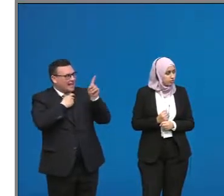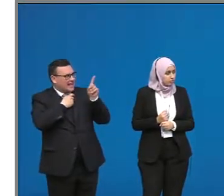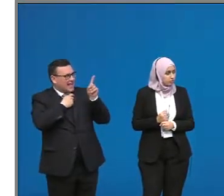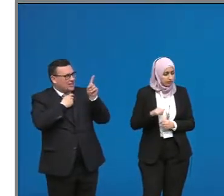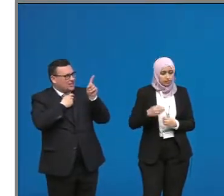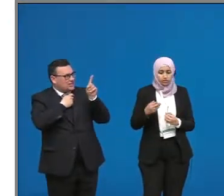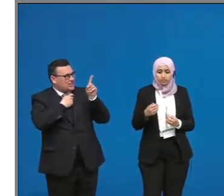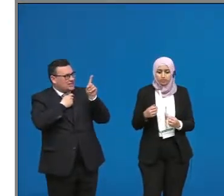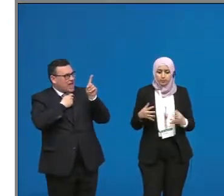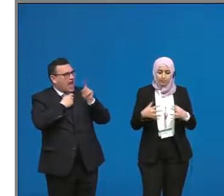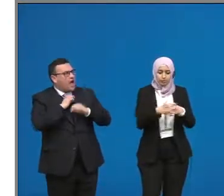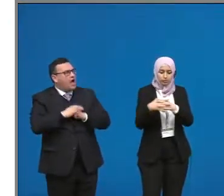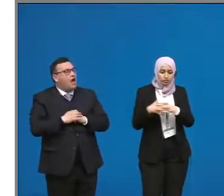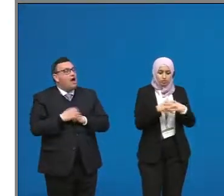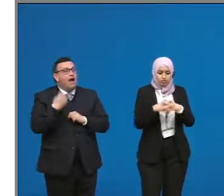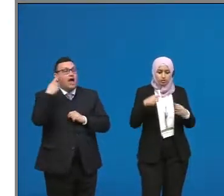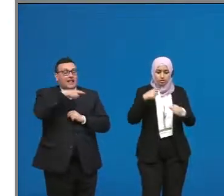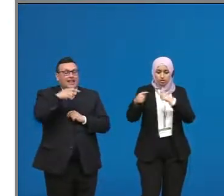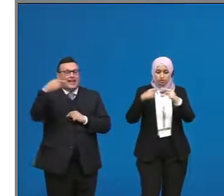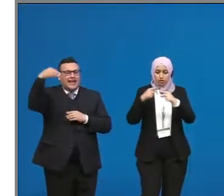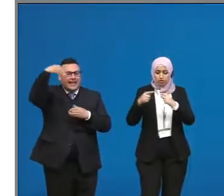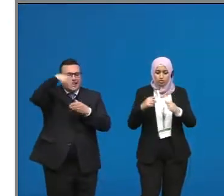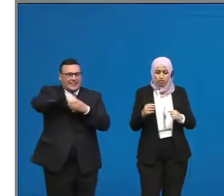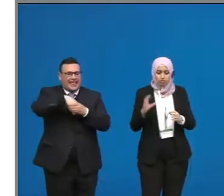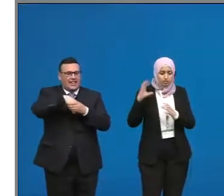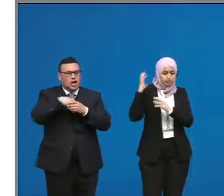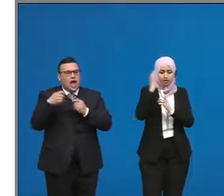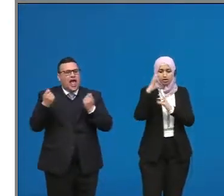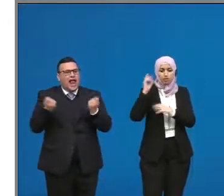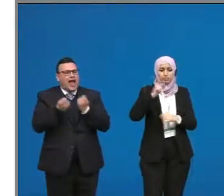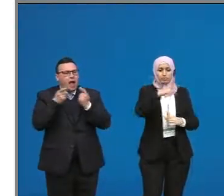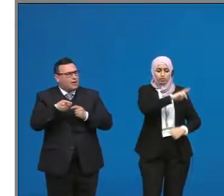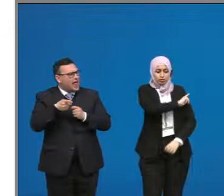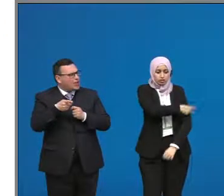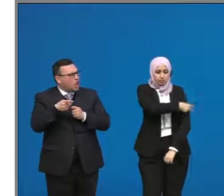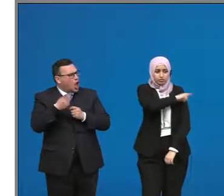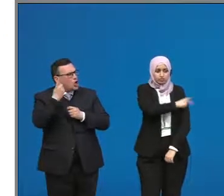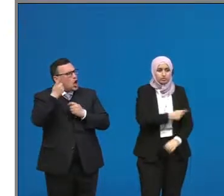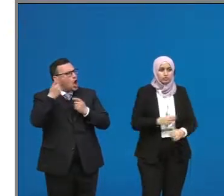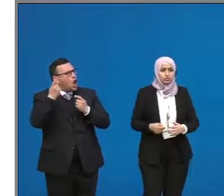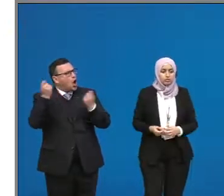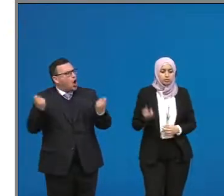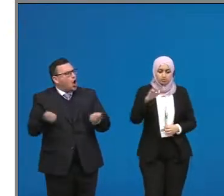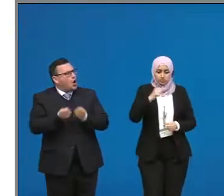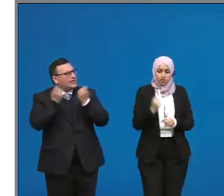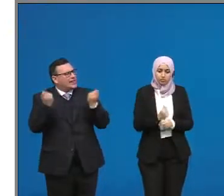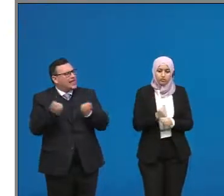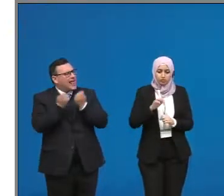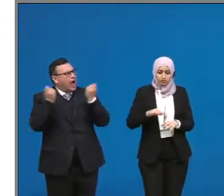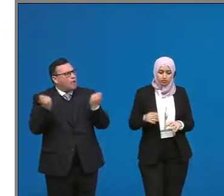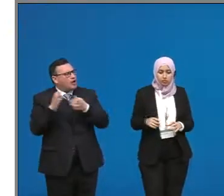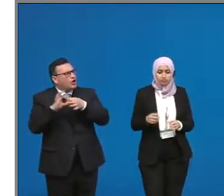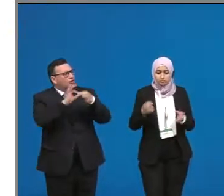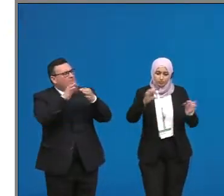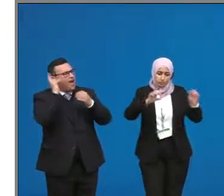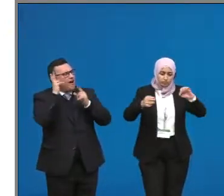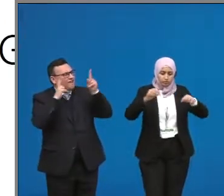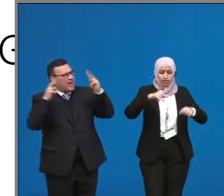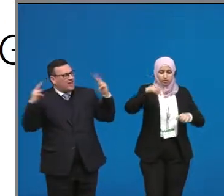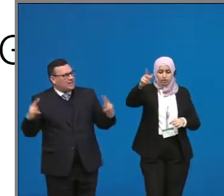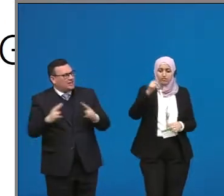Germany, at Laboratoire Lyris in France, and Trinity College, Dublin